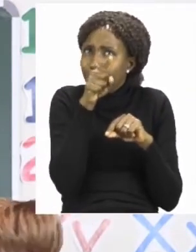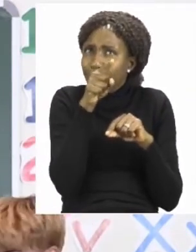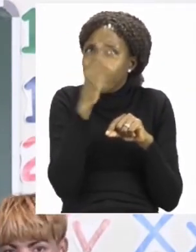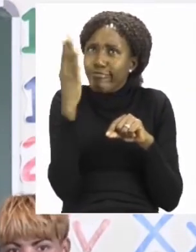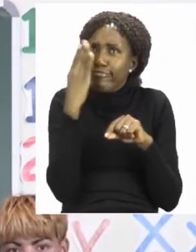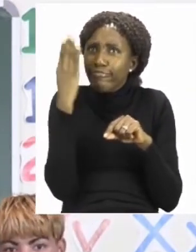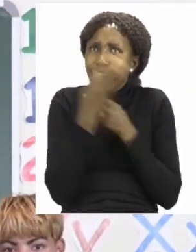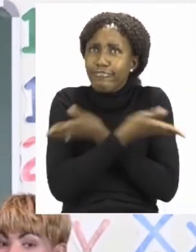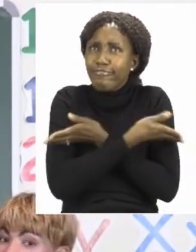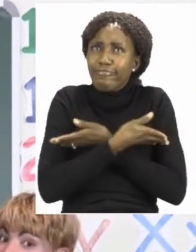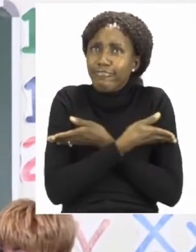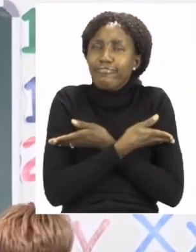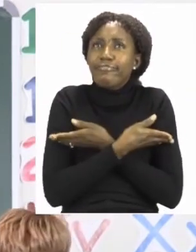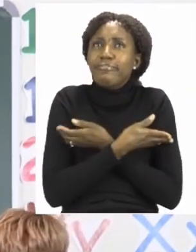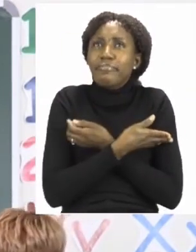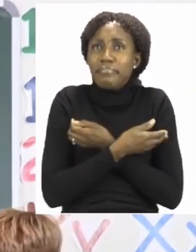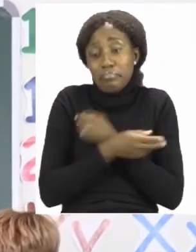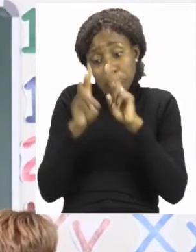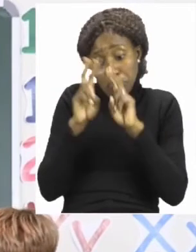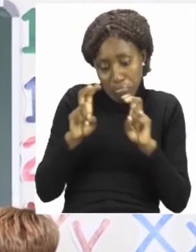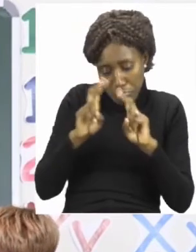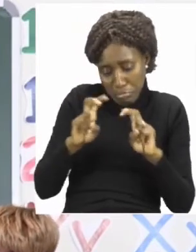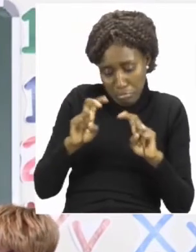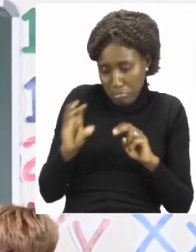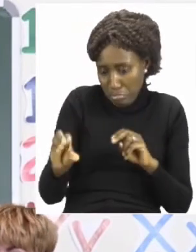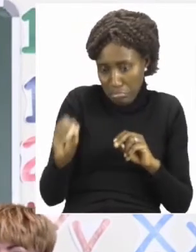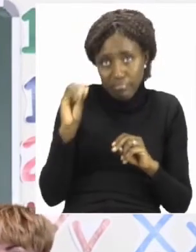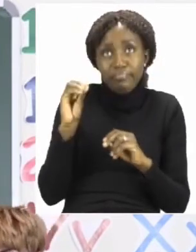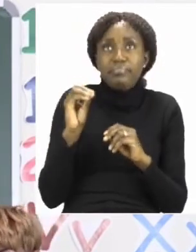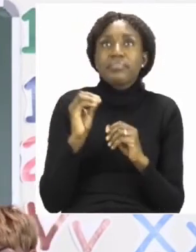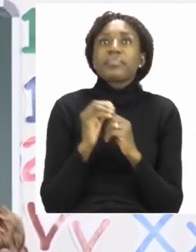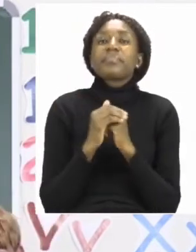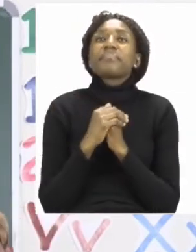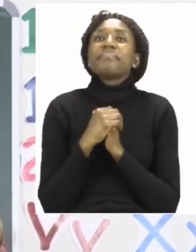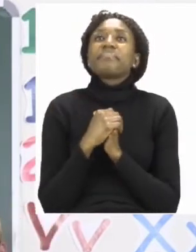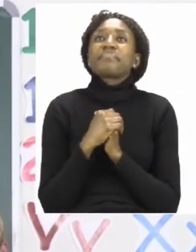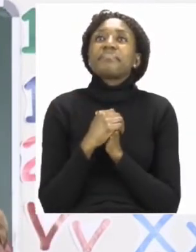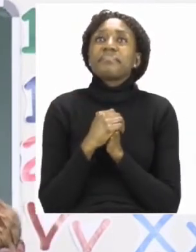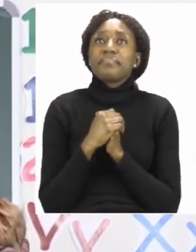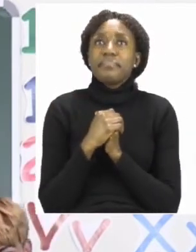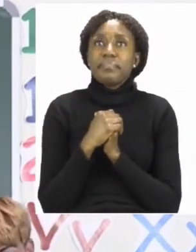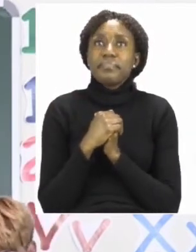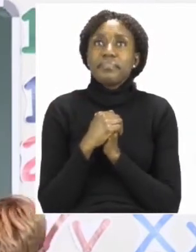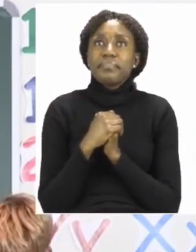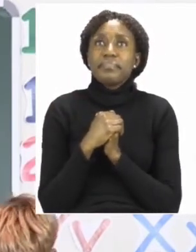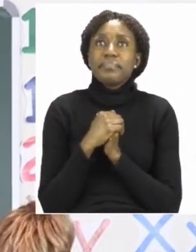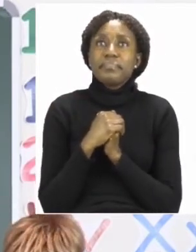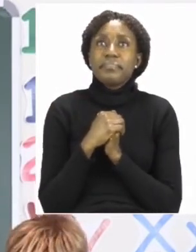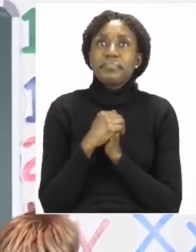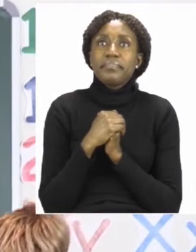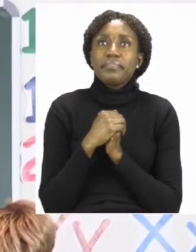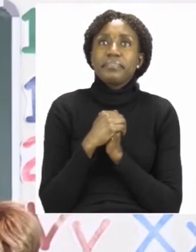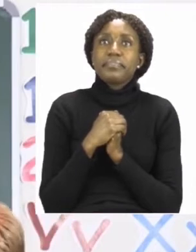shirt shall we try another piece absolutely we will now